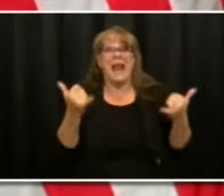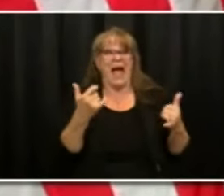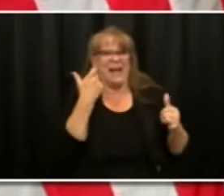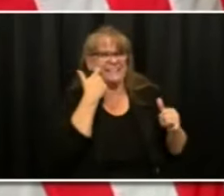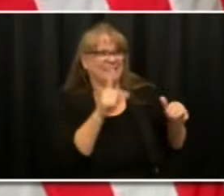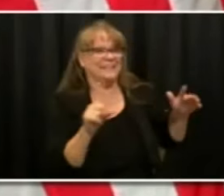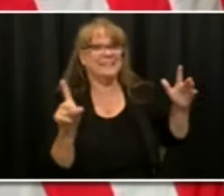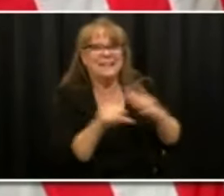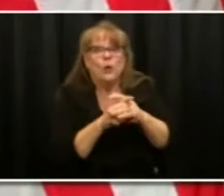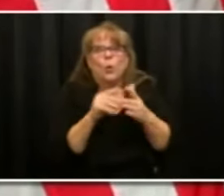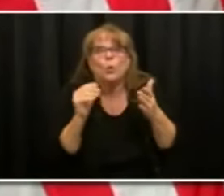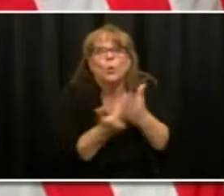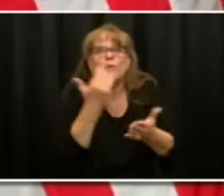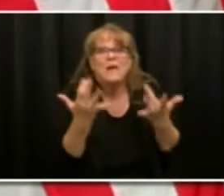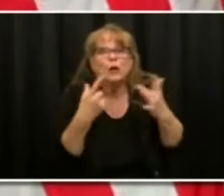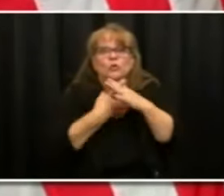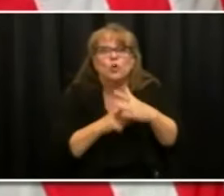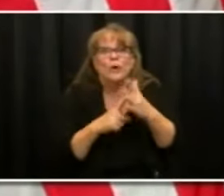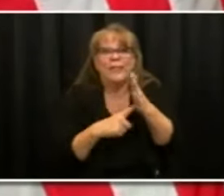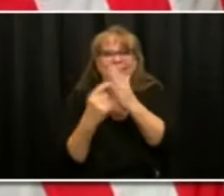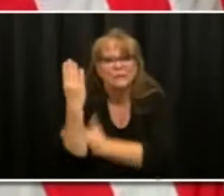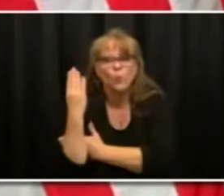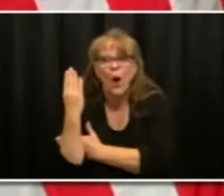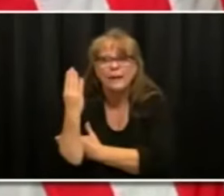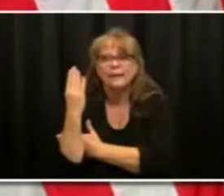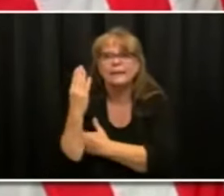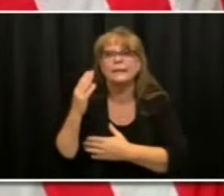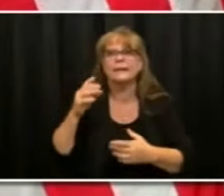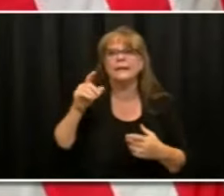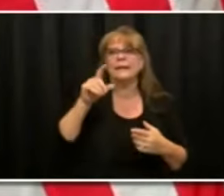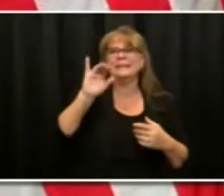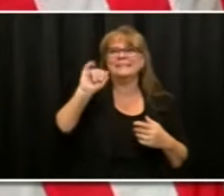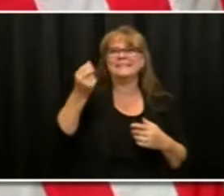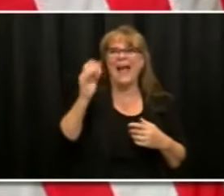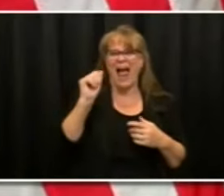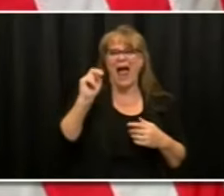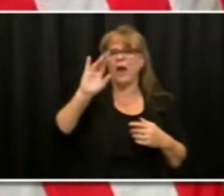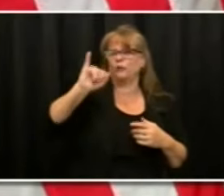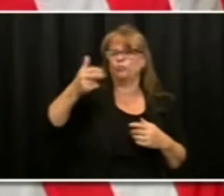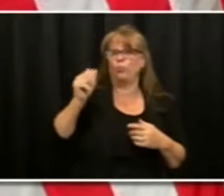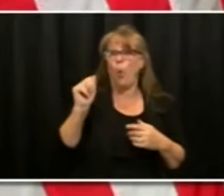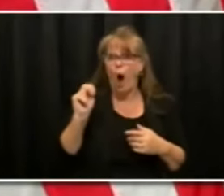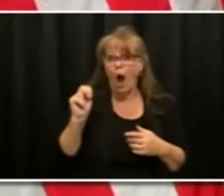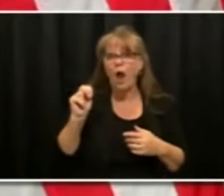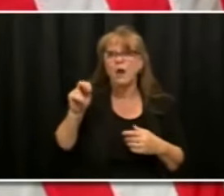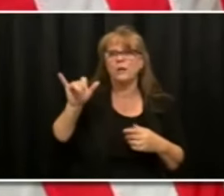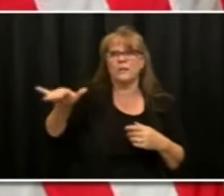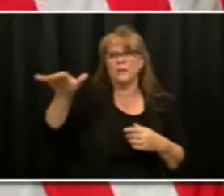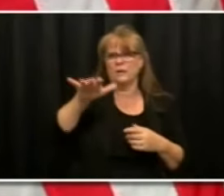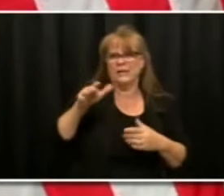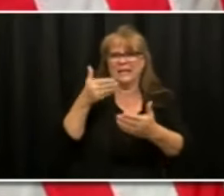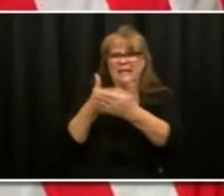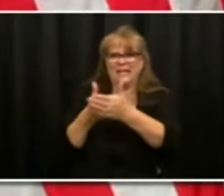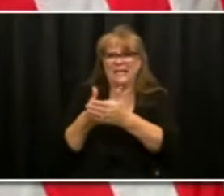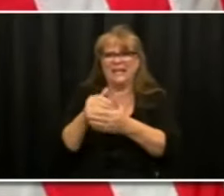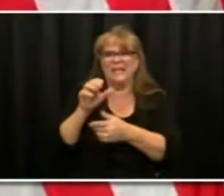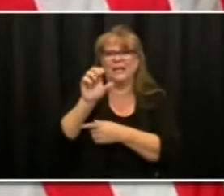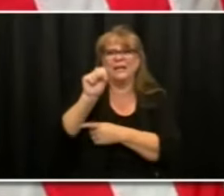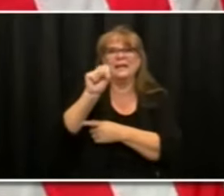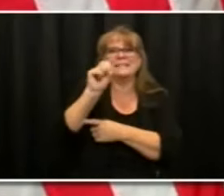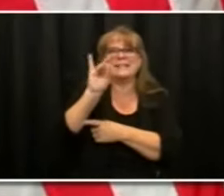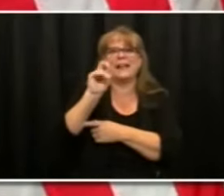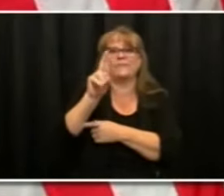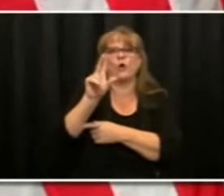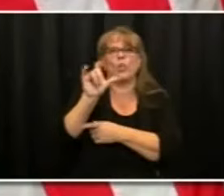morning, the ice fire in San Juan County near Silverton, 320 acres. There were several hikers, campers